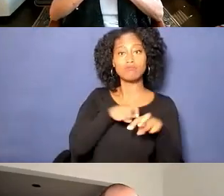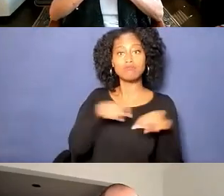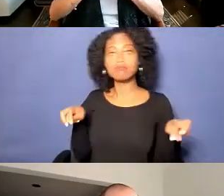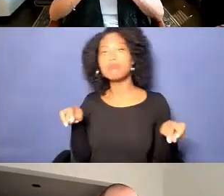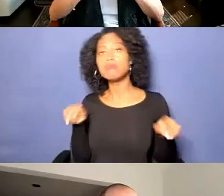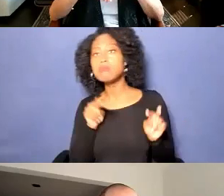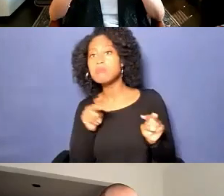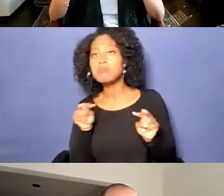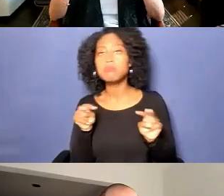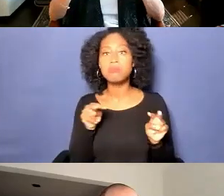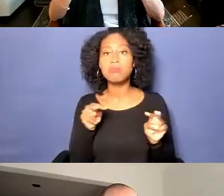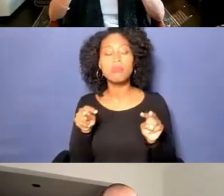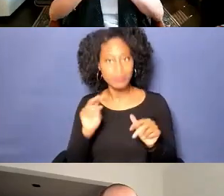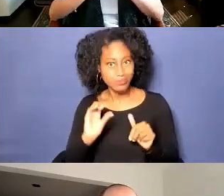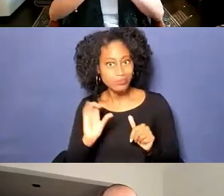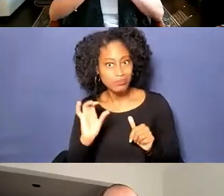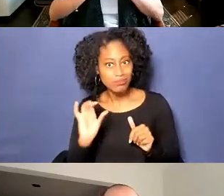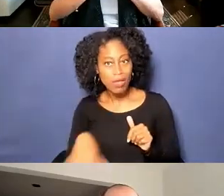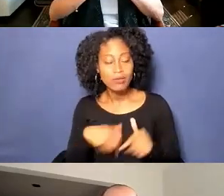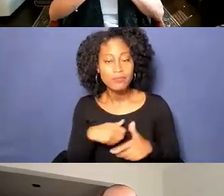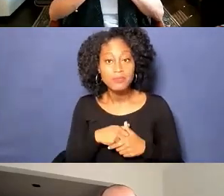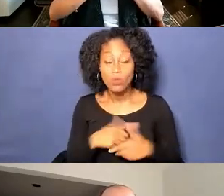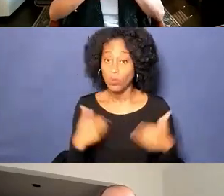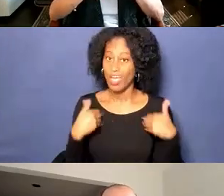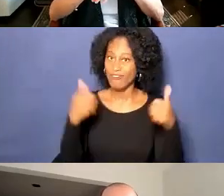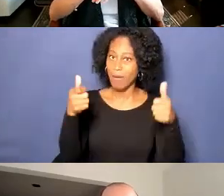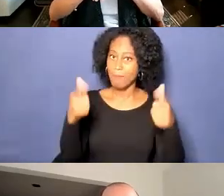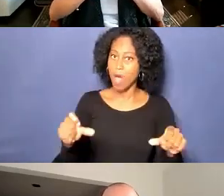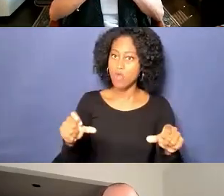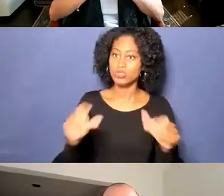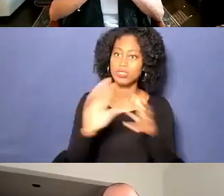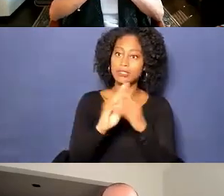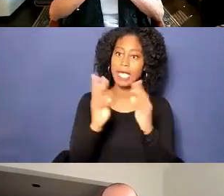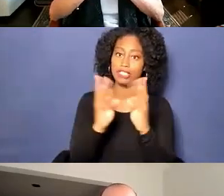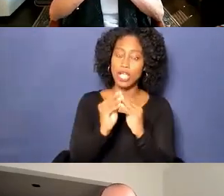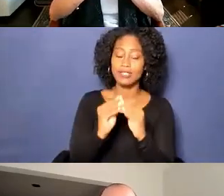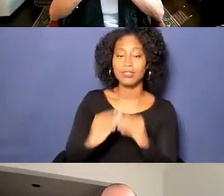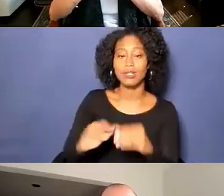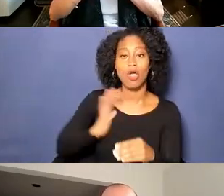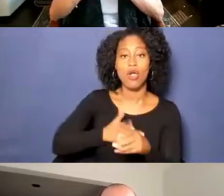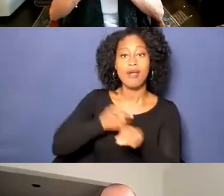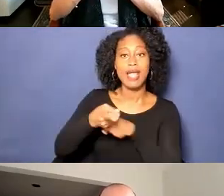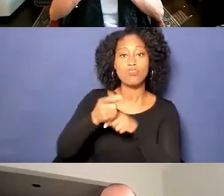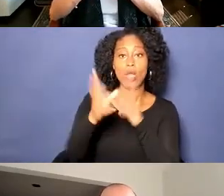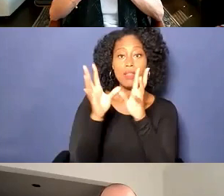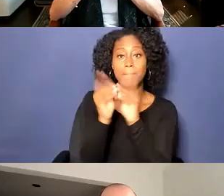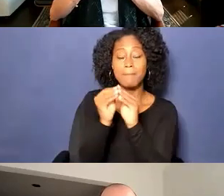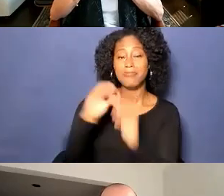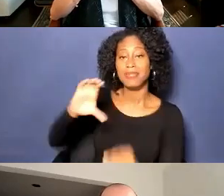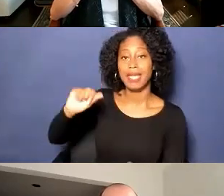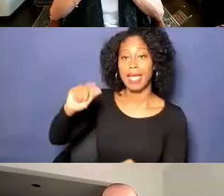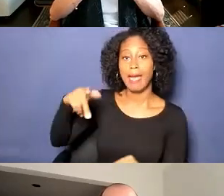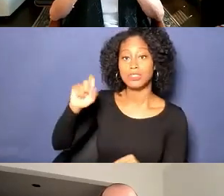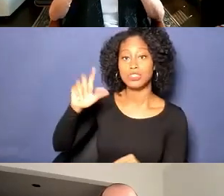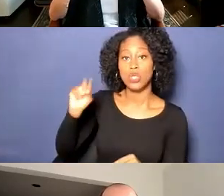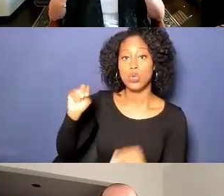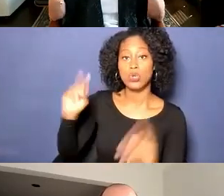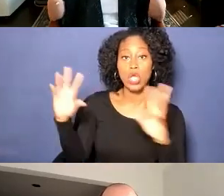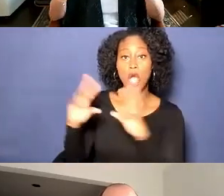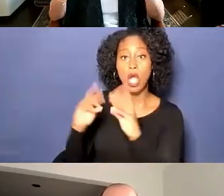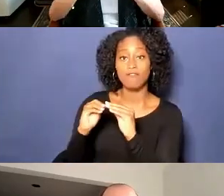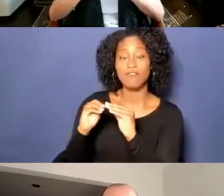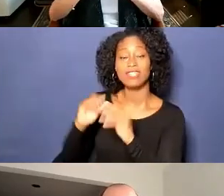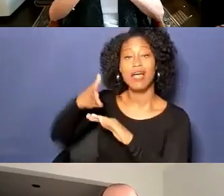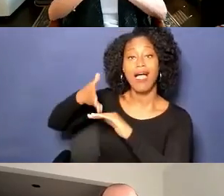participate actively. We do a poster session at the annual meeting, a capstone conference at the end of the meeting. If we were in a